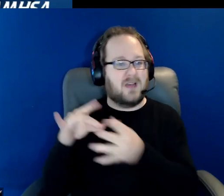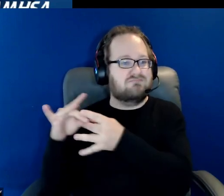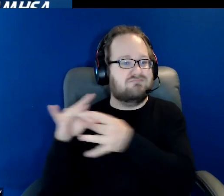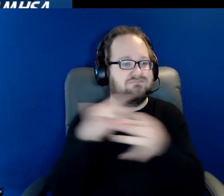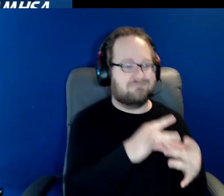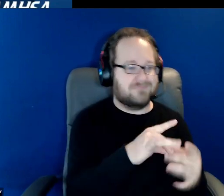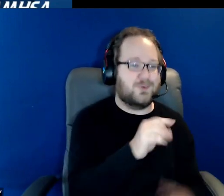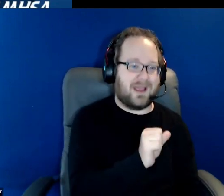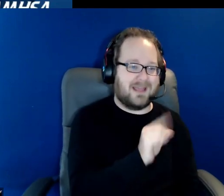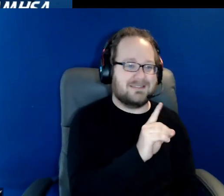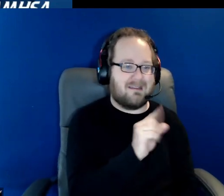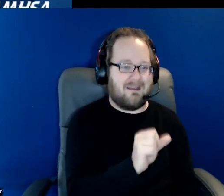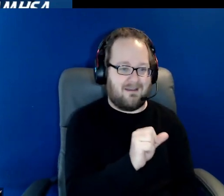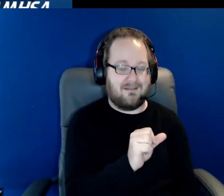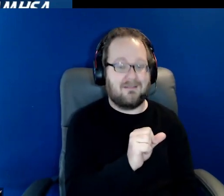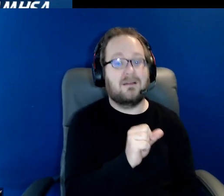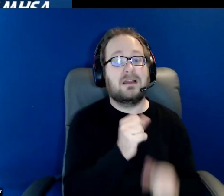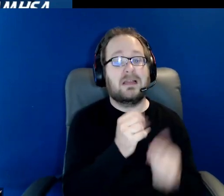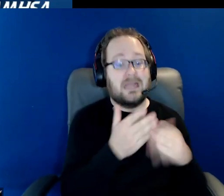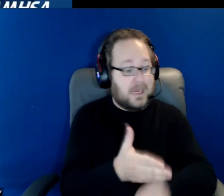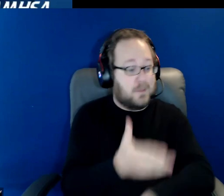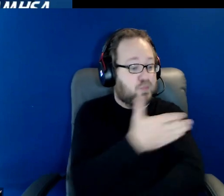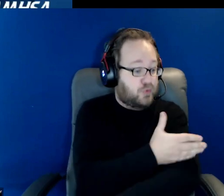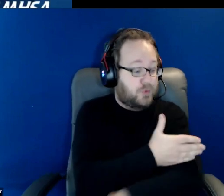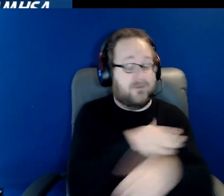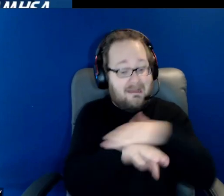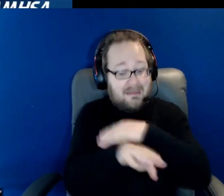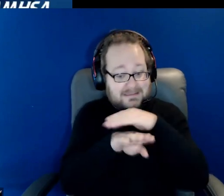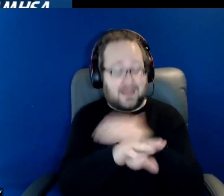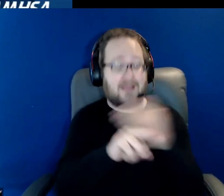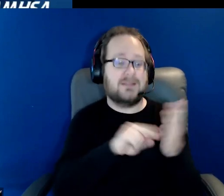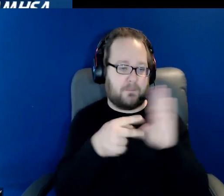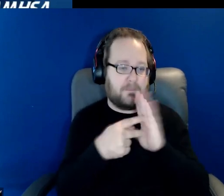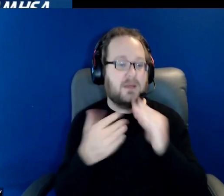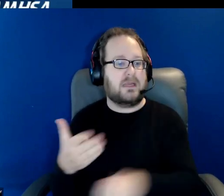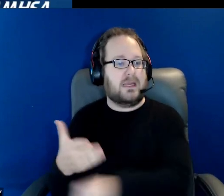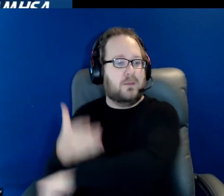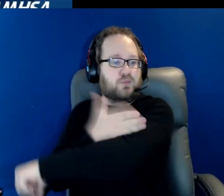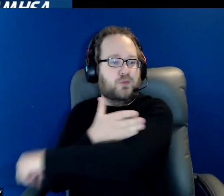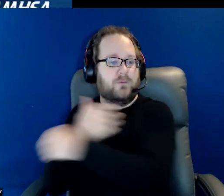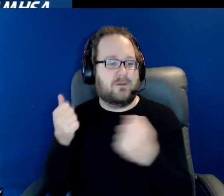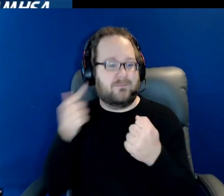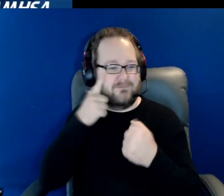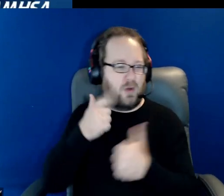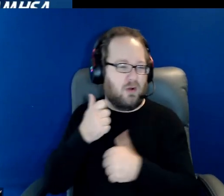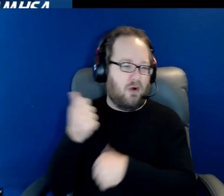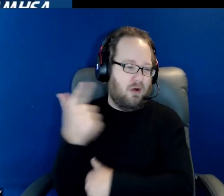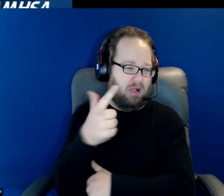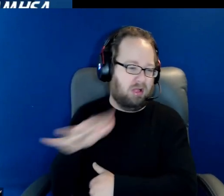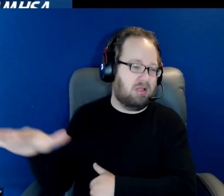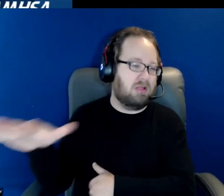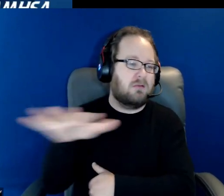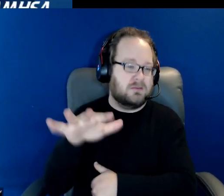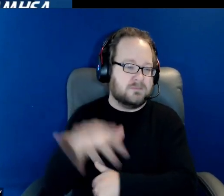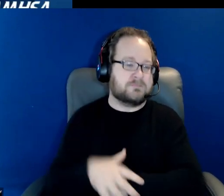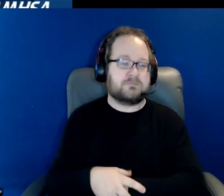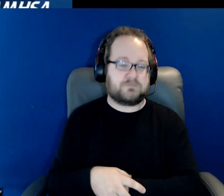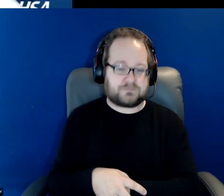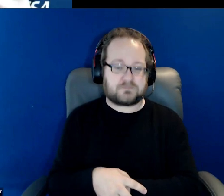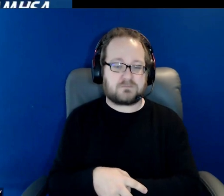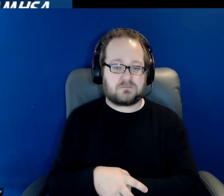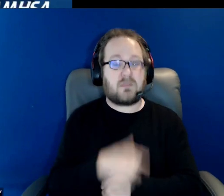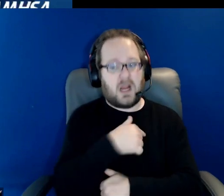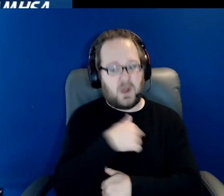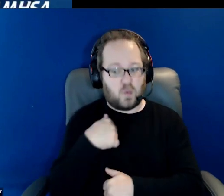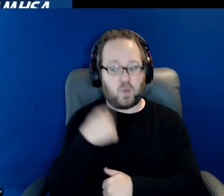access improves the lives for everyone. And underneath this, we need to really understand that there have been myths that when we